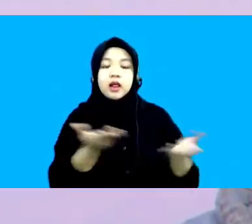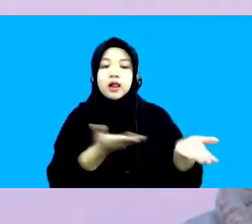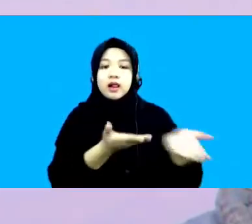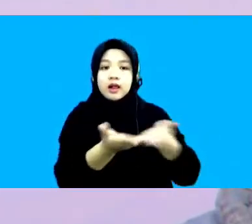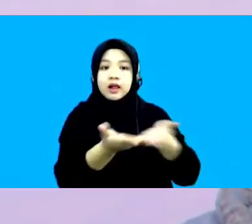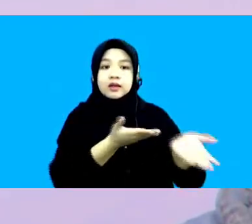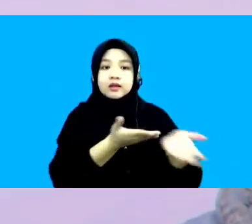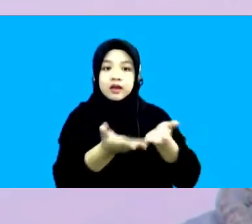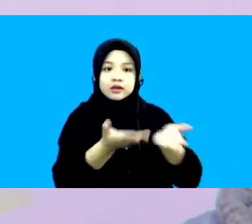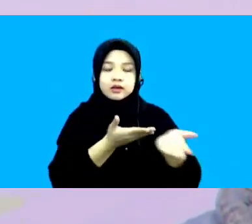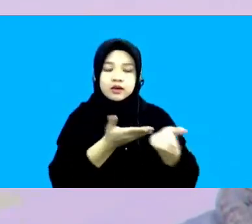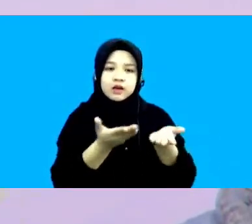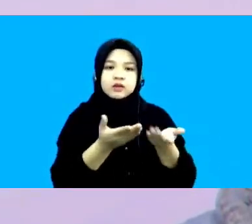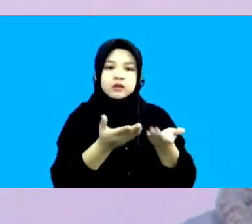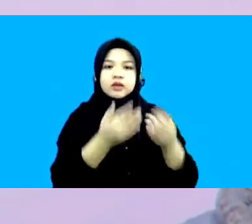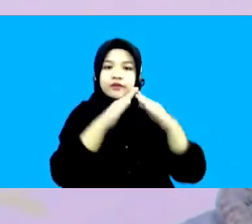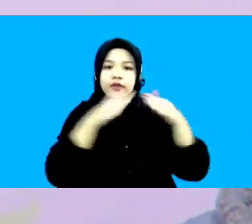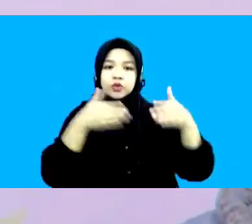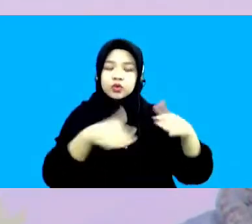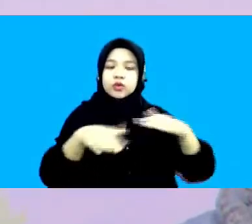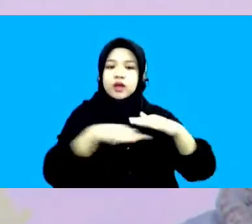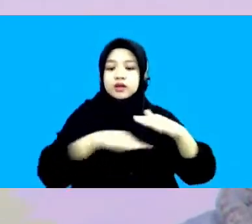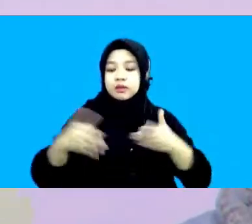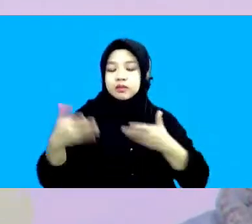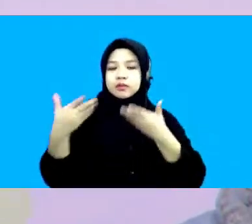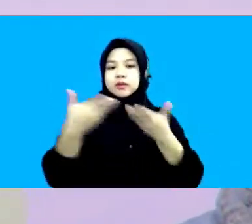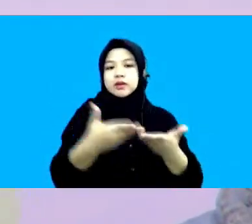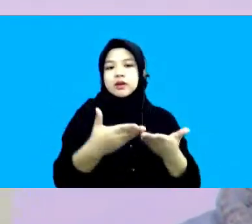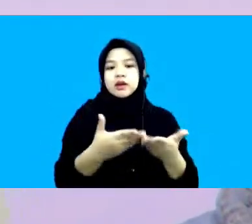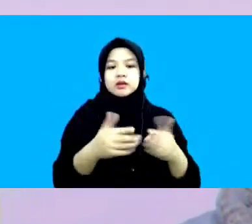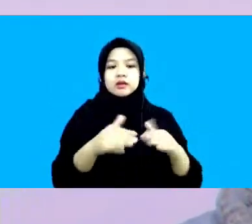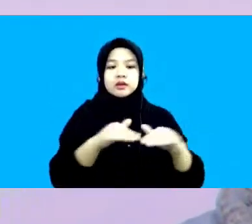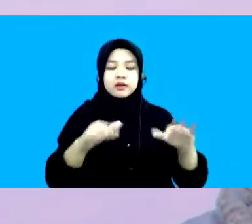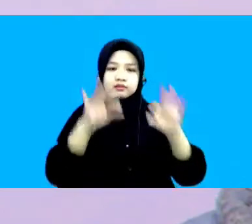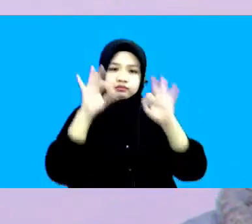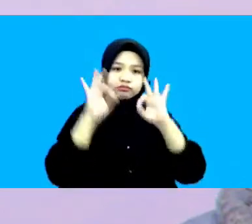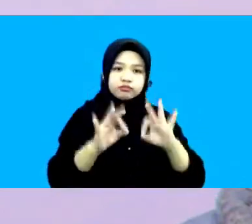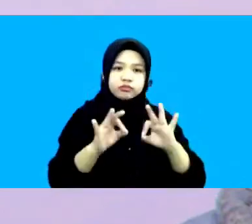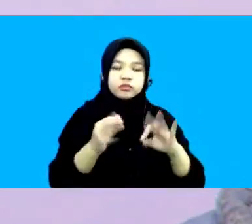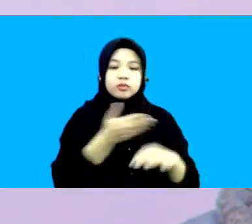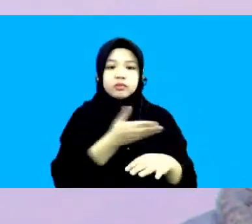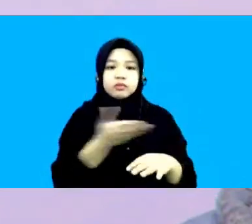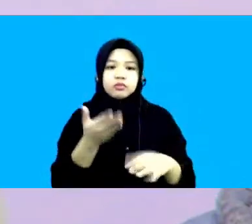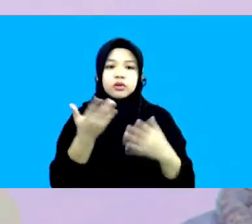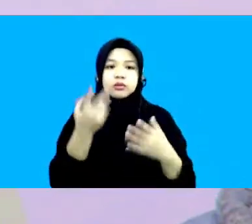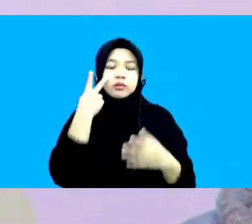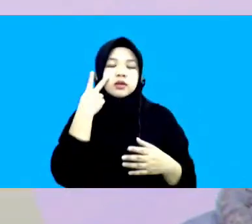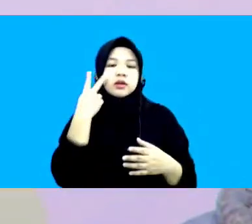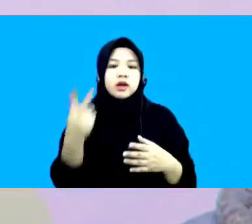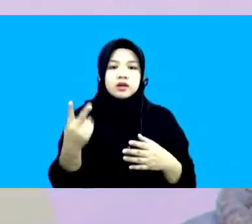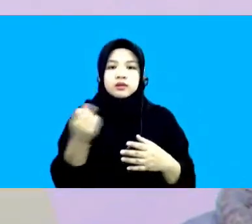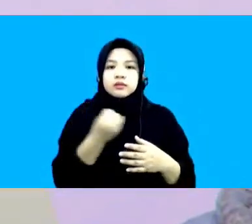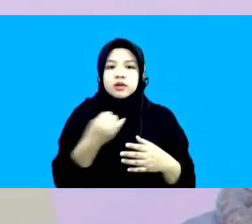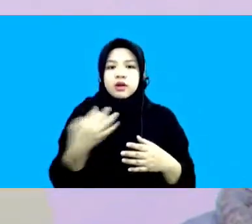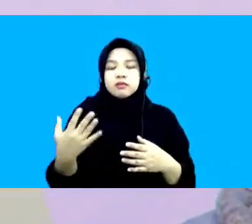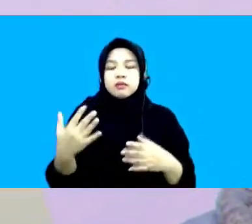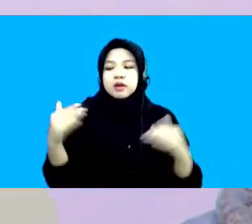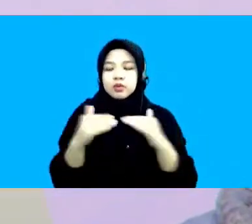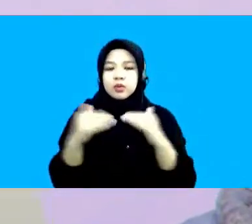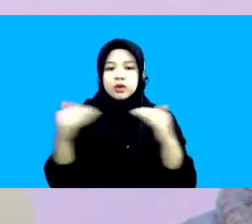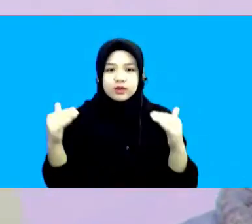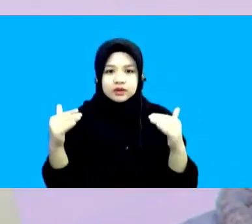basic services and basic infrastructure. So I think that would be a very interesting